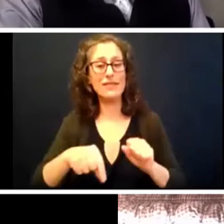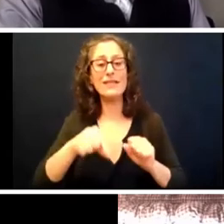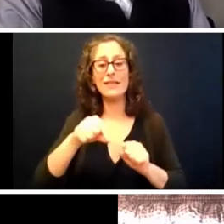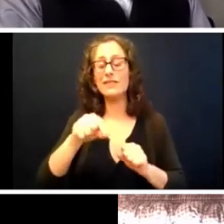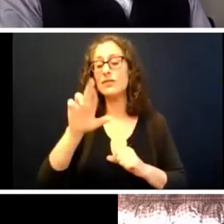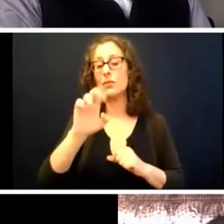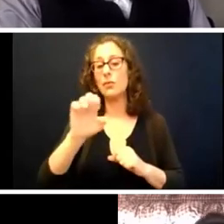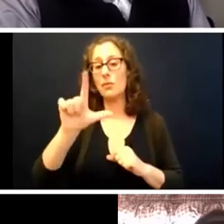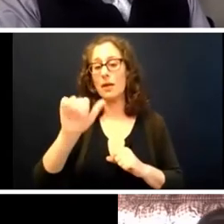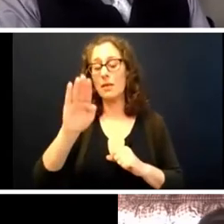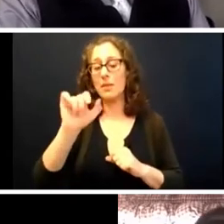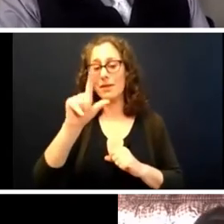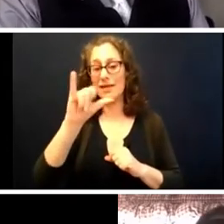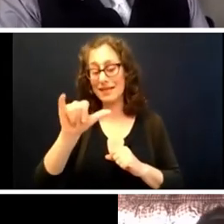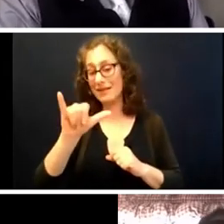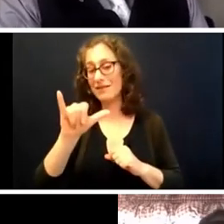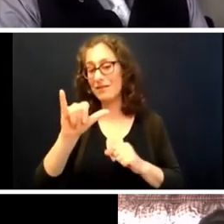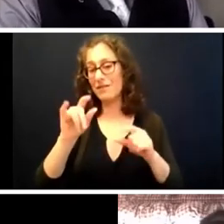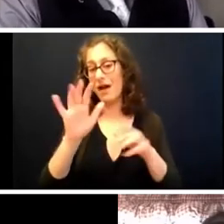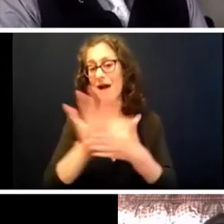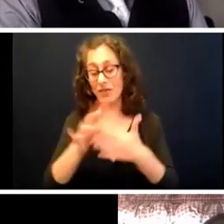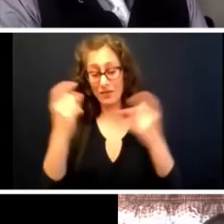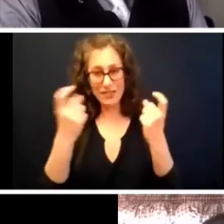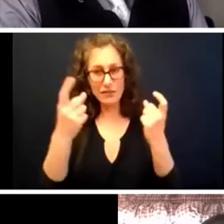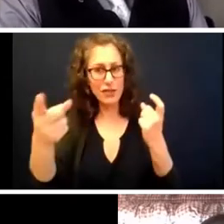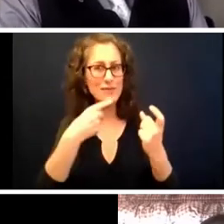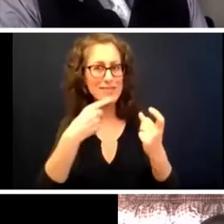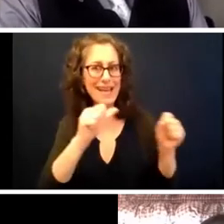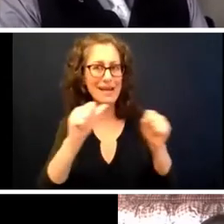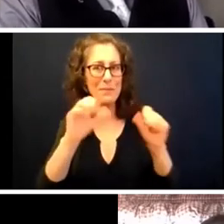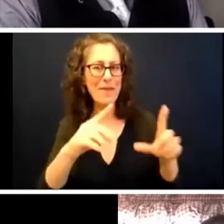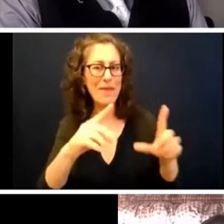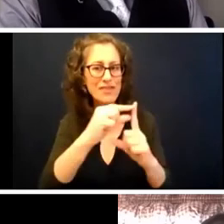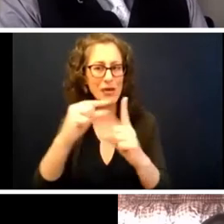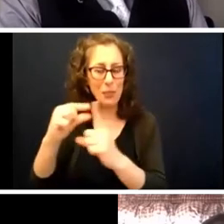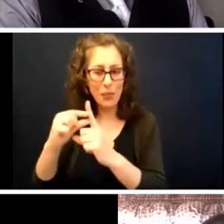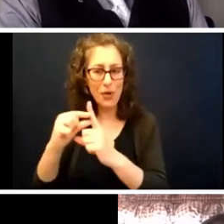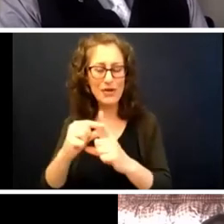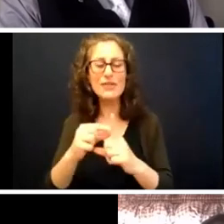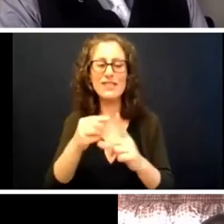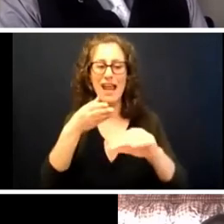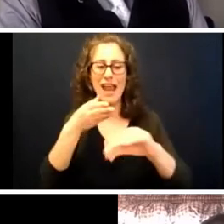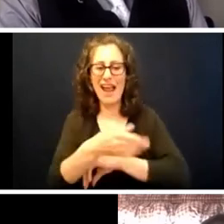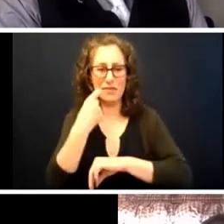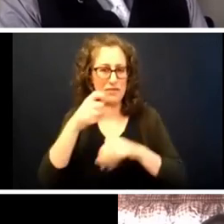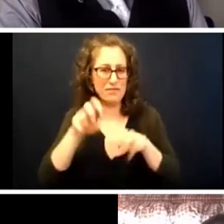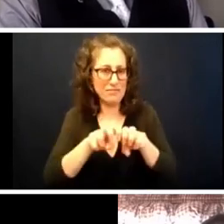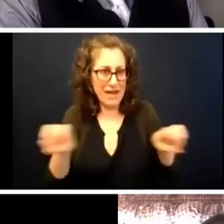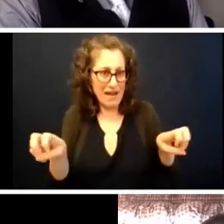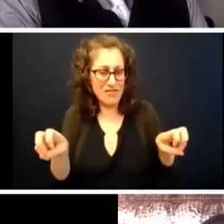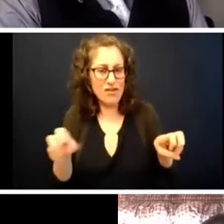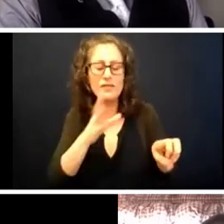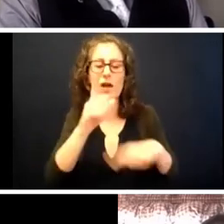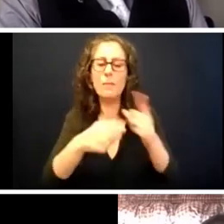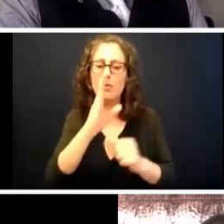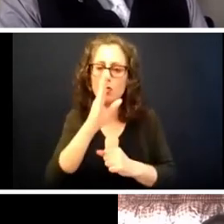to have you with us. You said some magic words when you were talking with Michael after the Easterseals panel around the direct